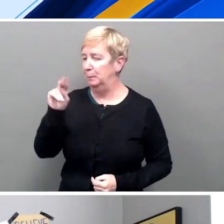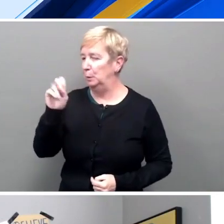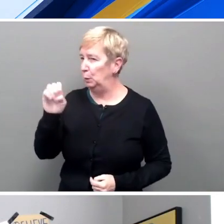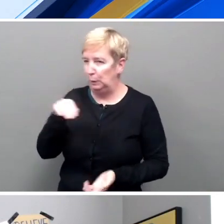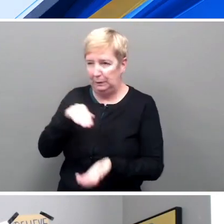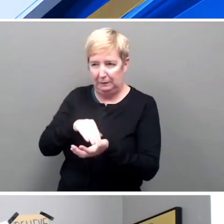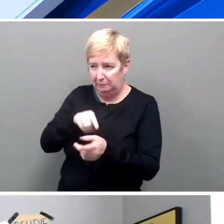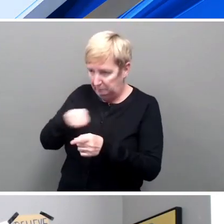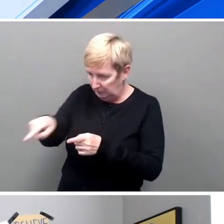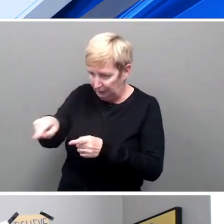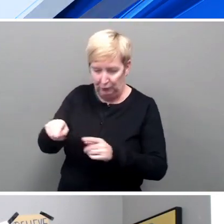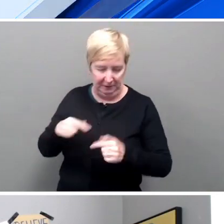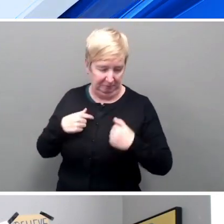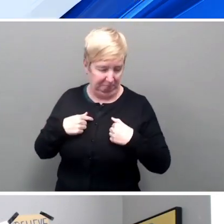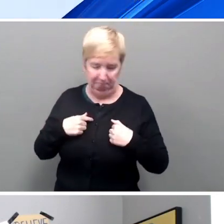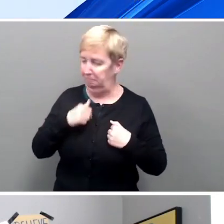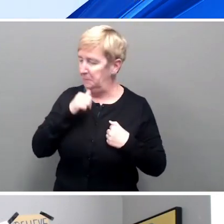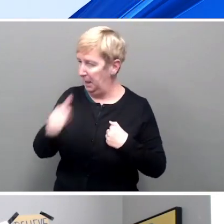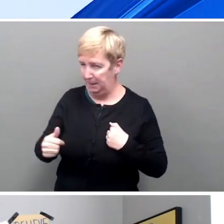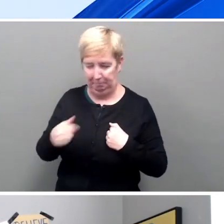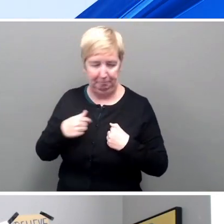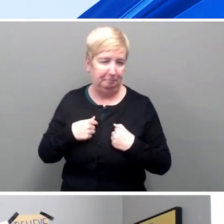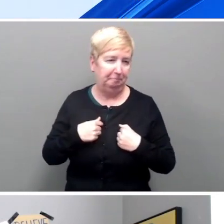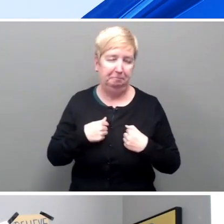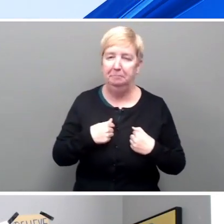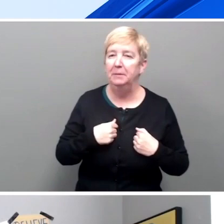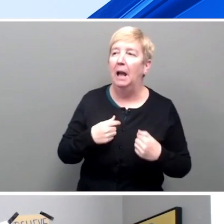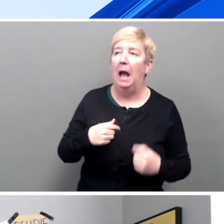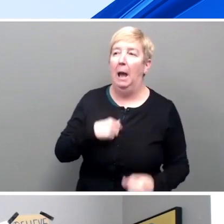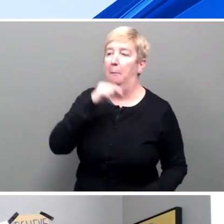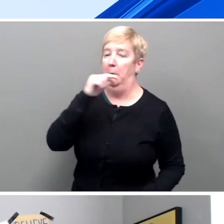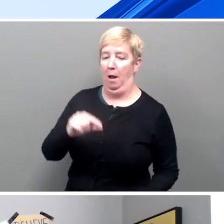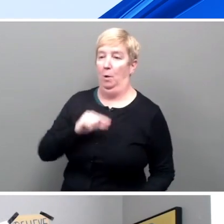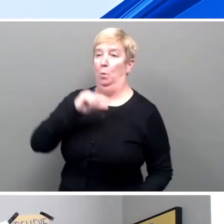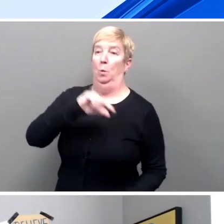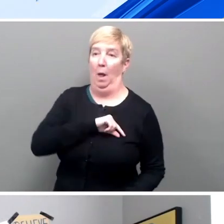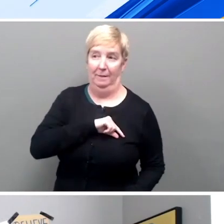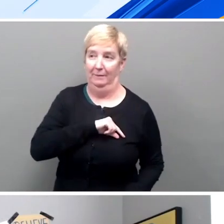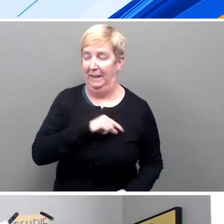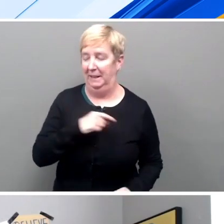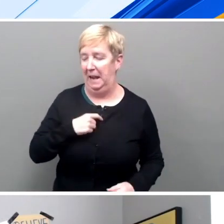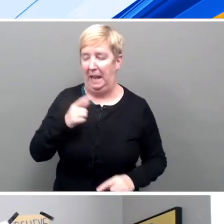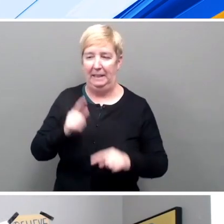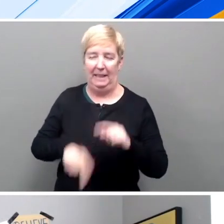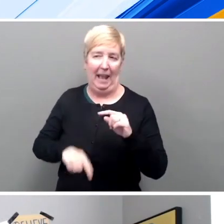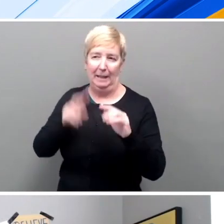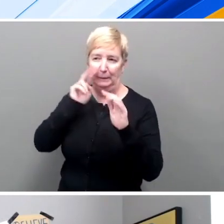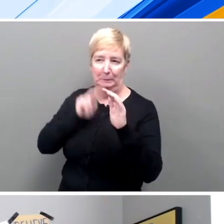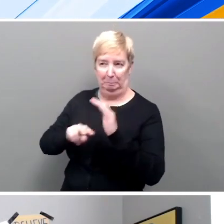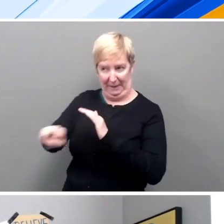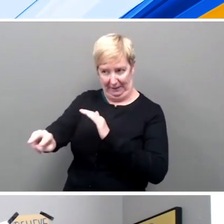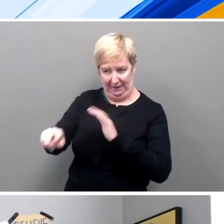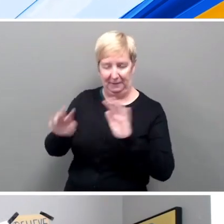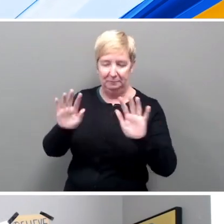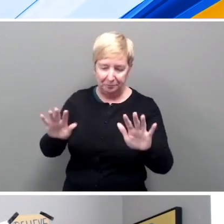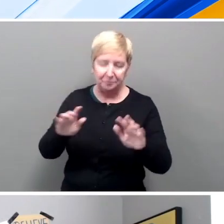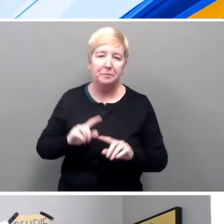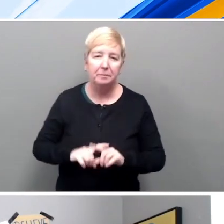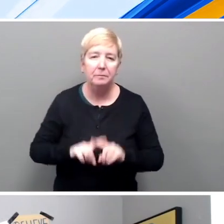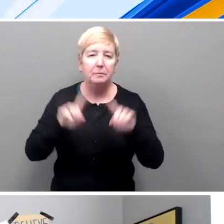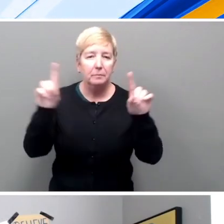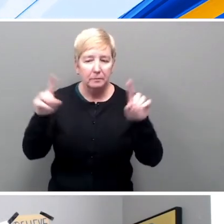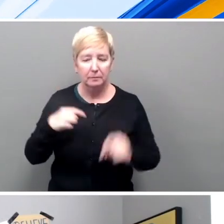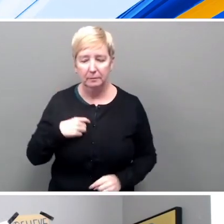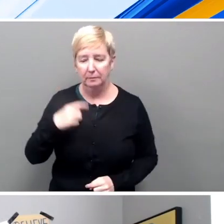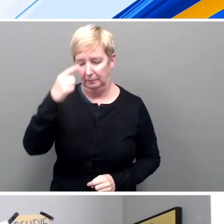be, so I really don't feel qualified to even speculate on this. But I think that we can